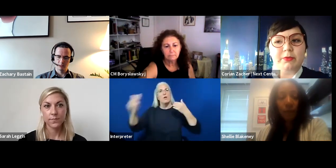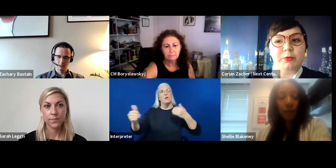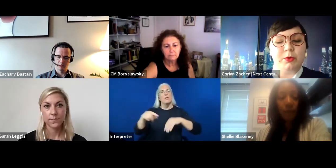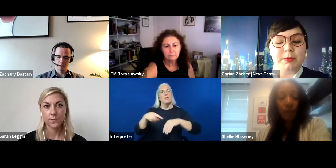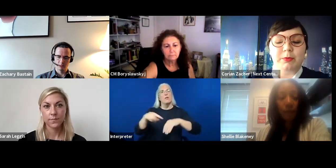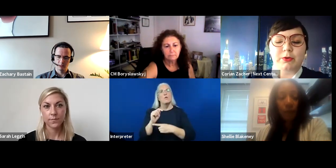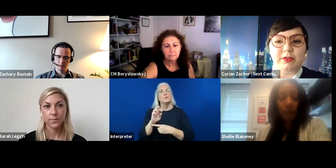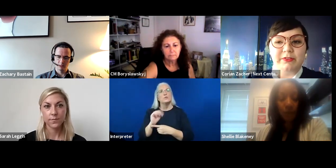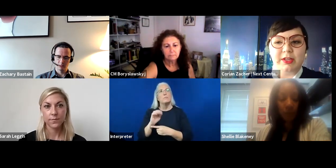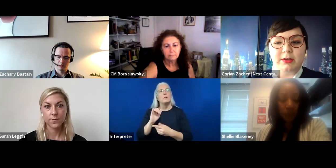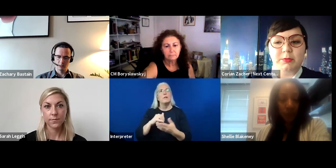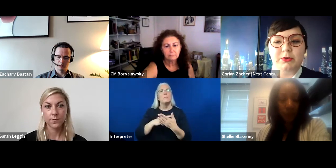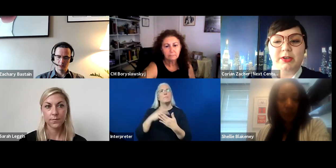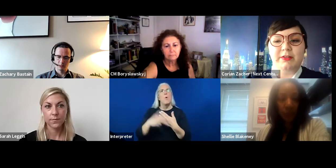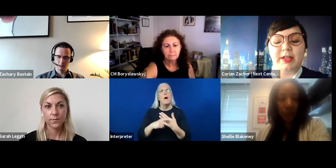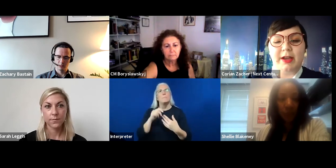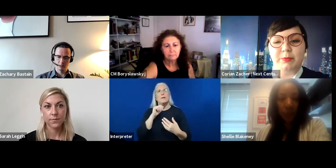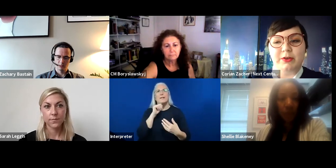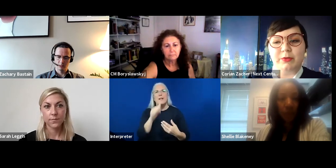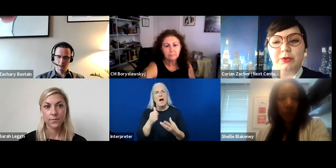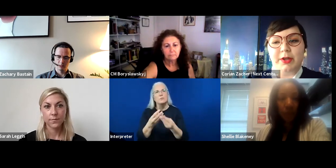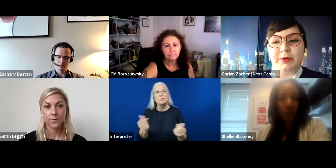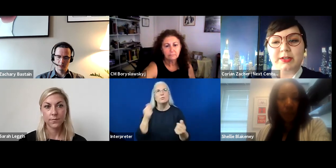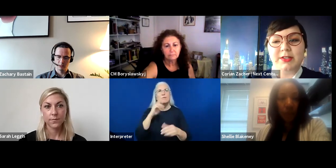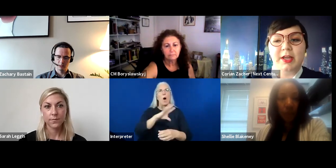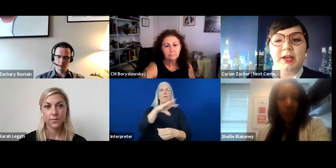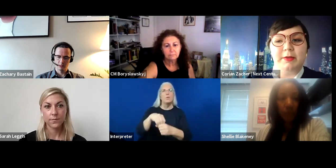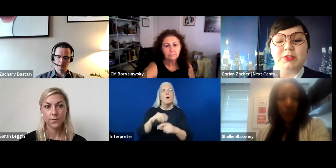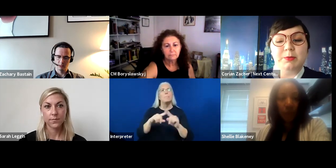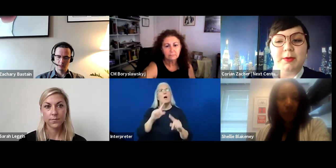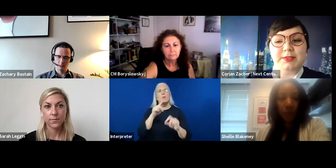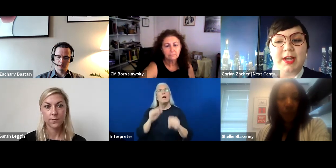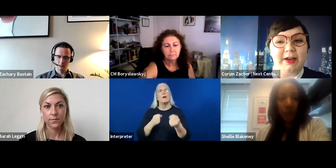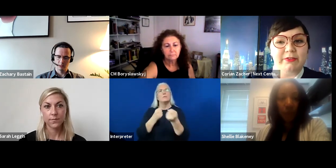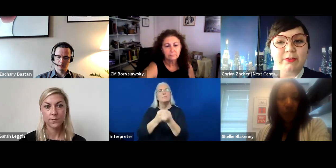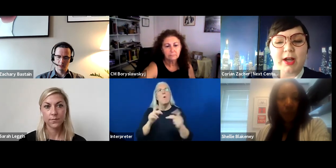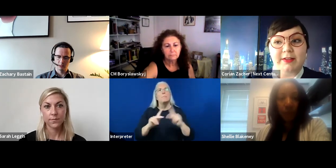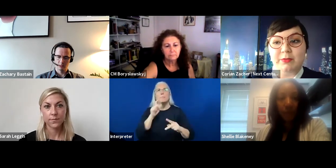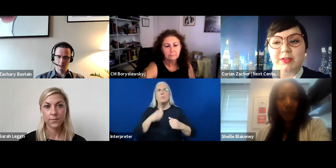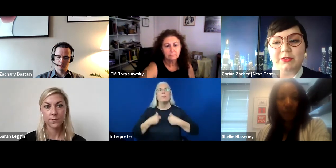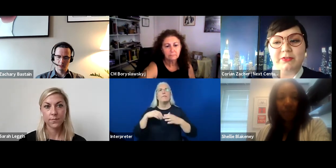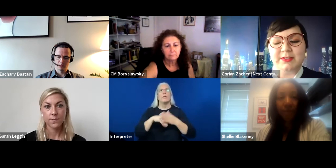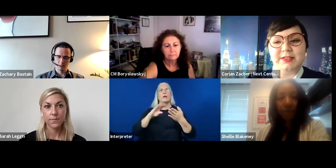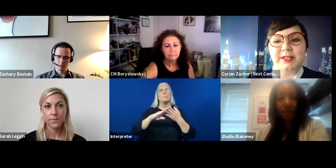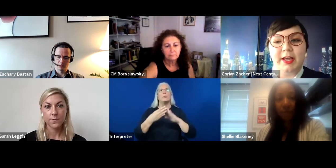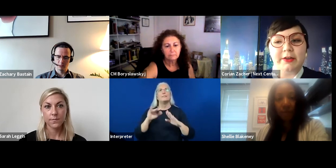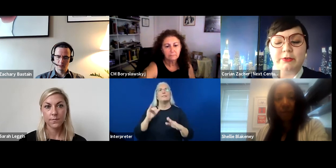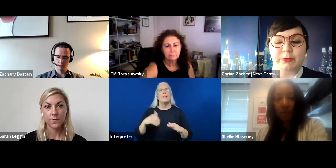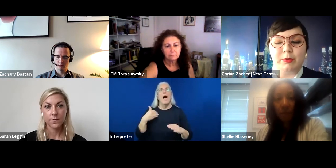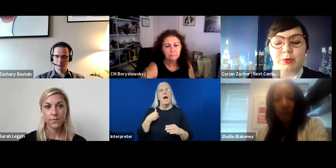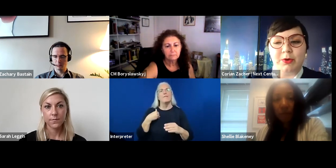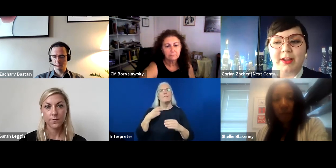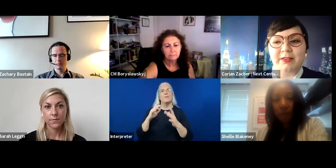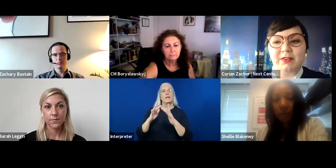really support people who are living in communities that have municipal networks to be able to have high-speed services at